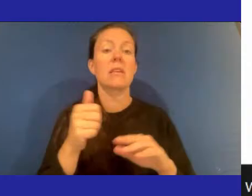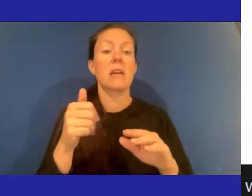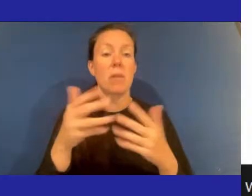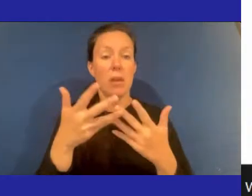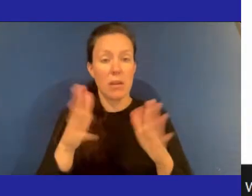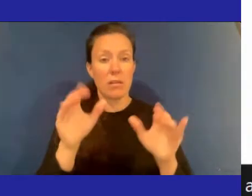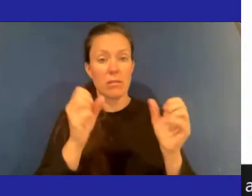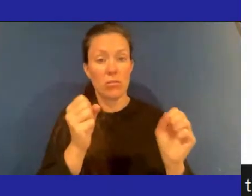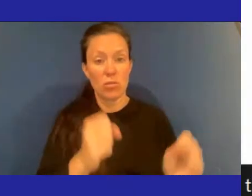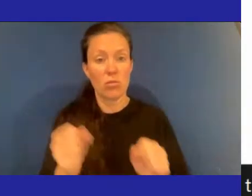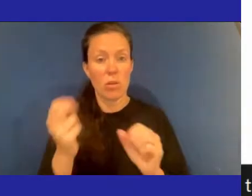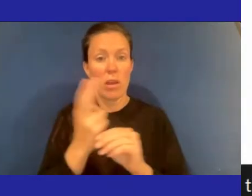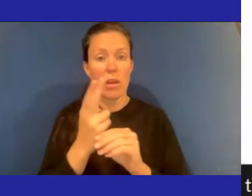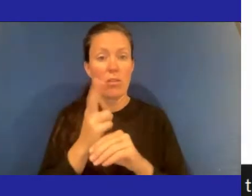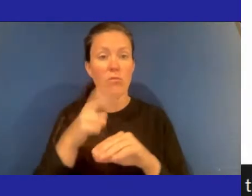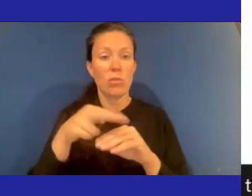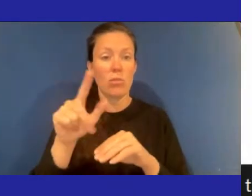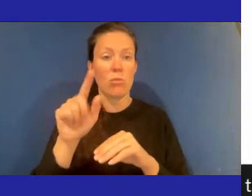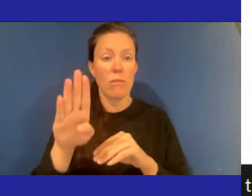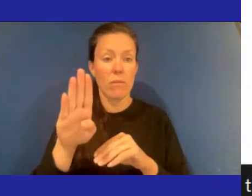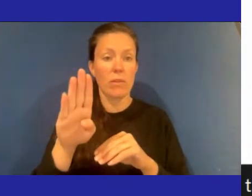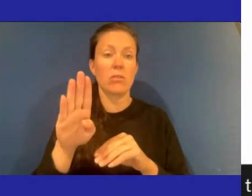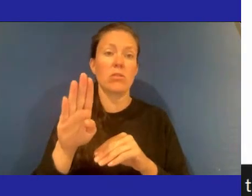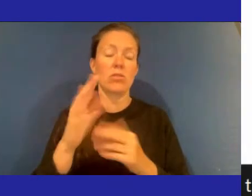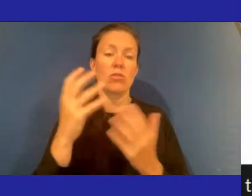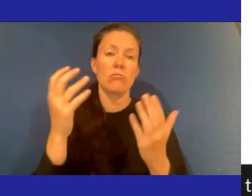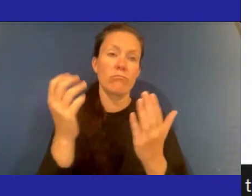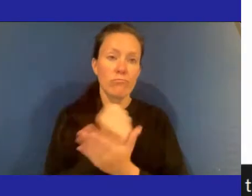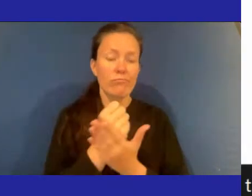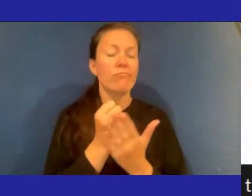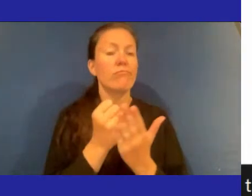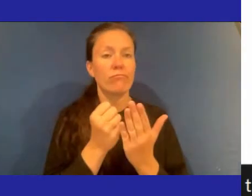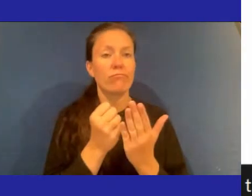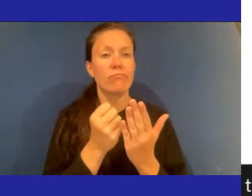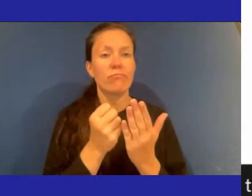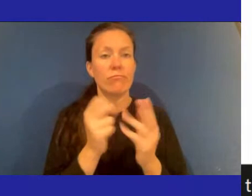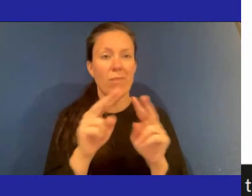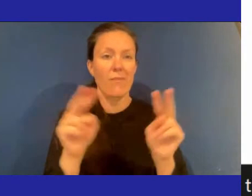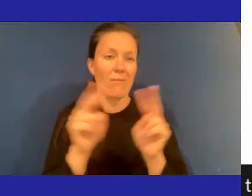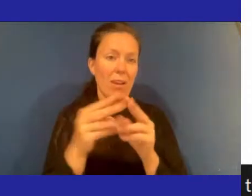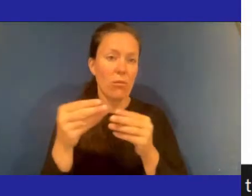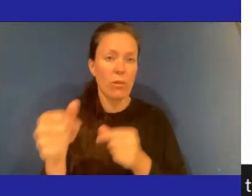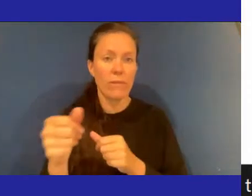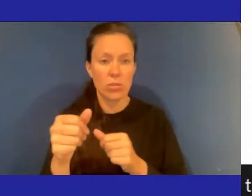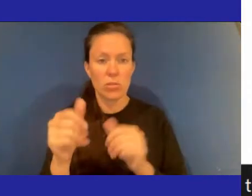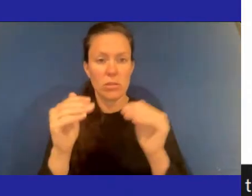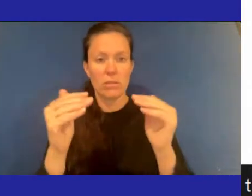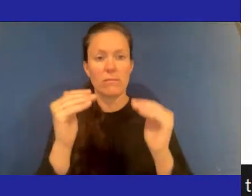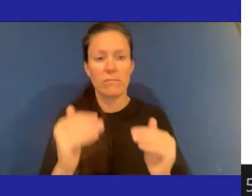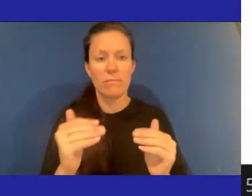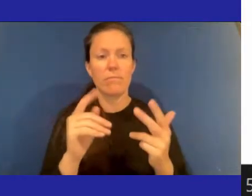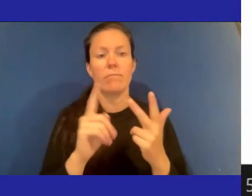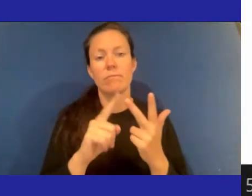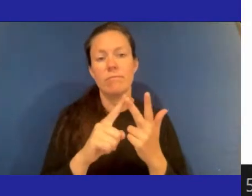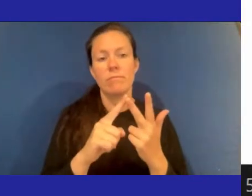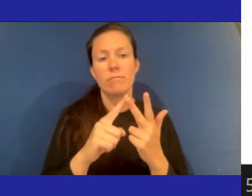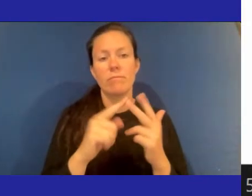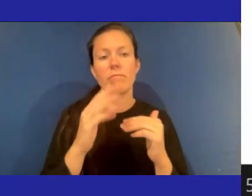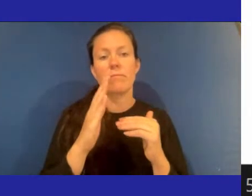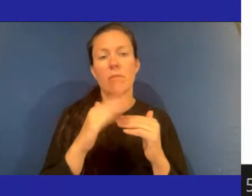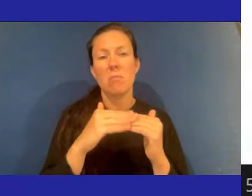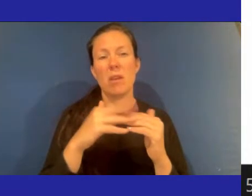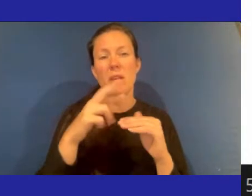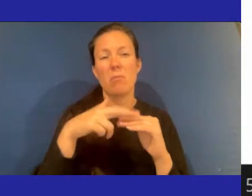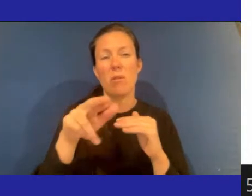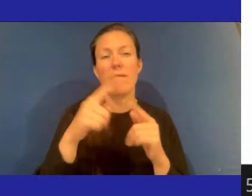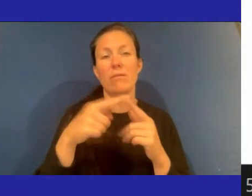use of reference labs to maximize value and efficiency. Third, We're aiming to minimize referrals to